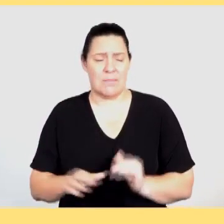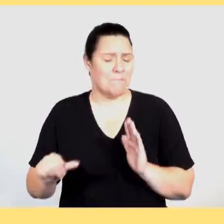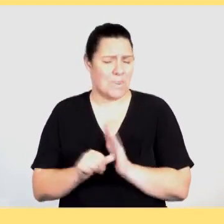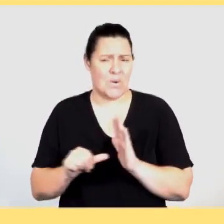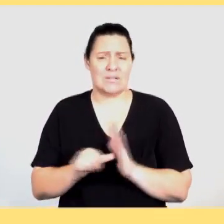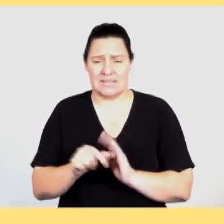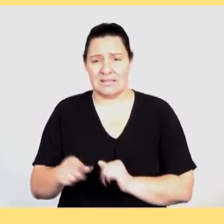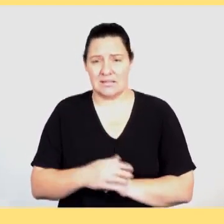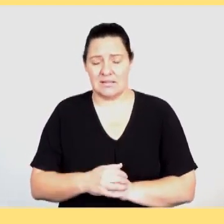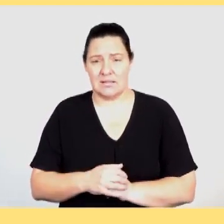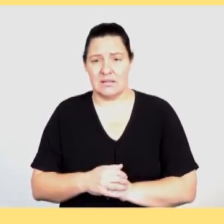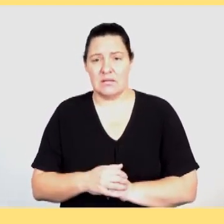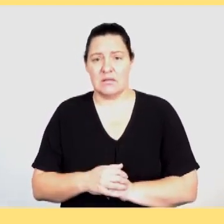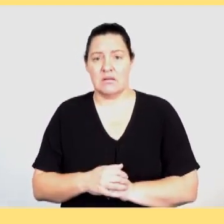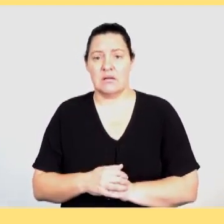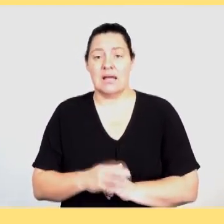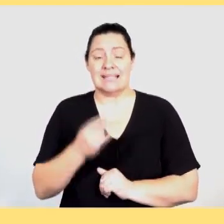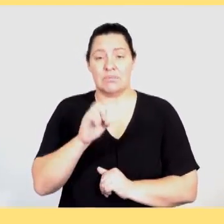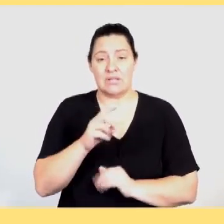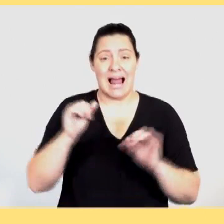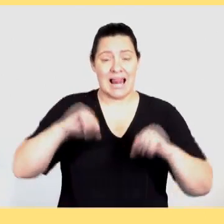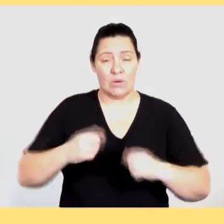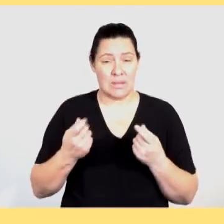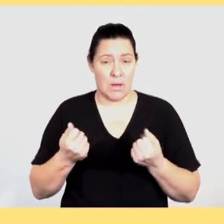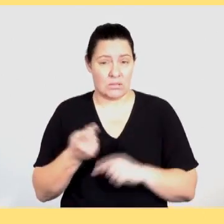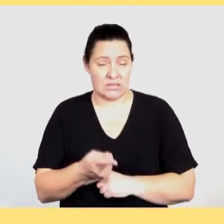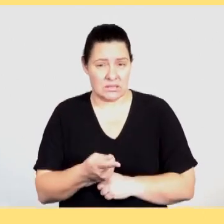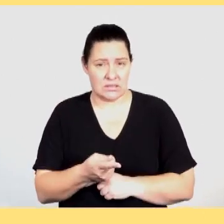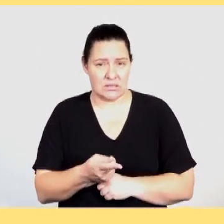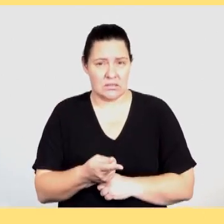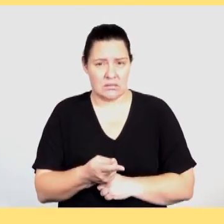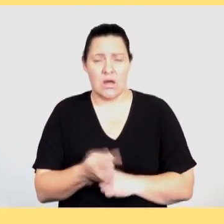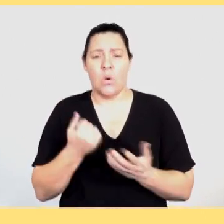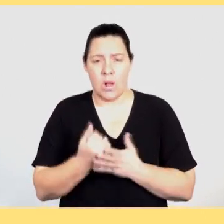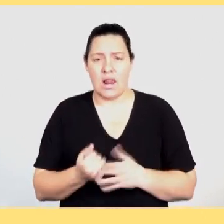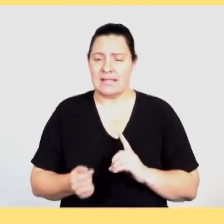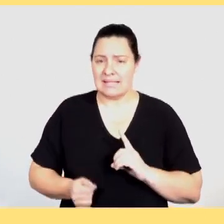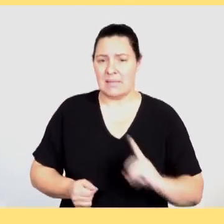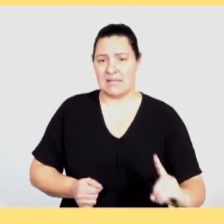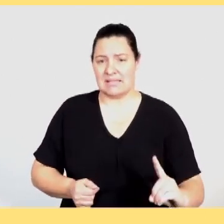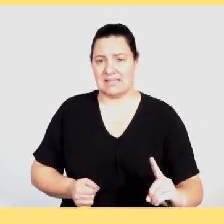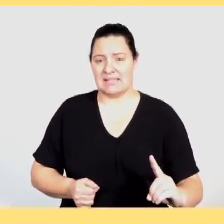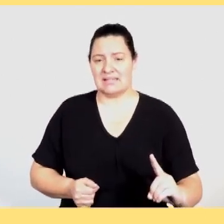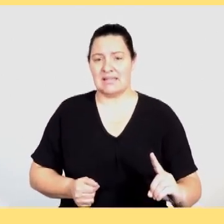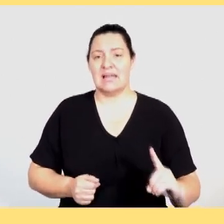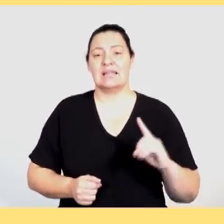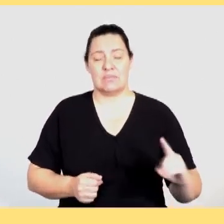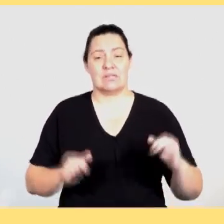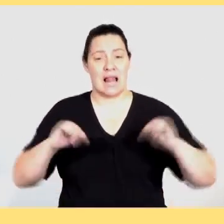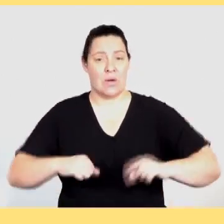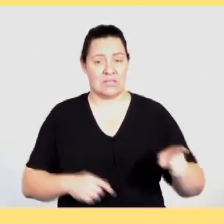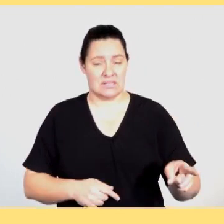ledger. Very important that on the debtors allowances amount, we will debit our